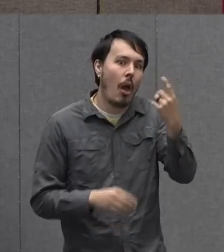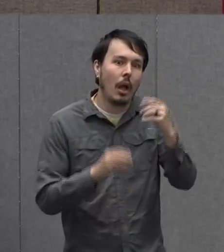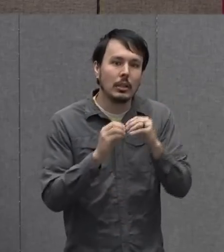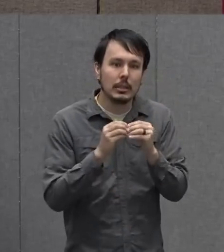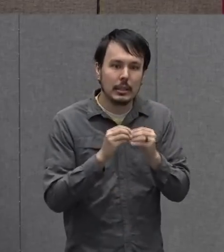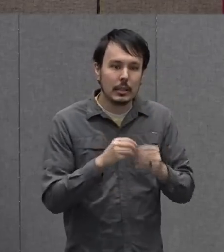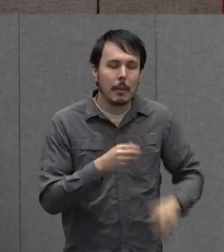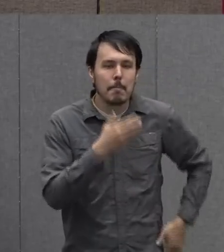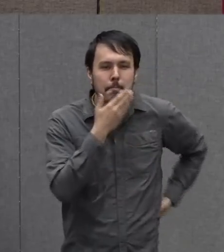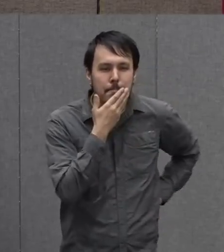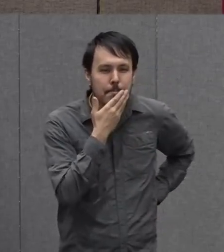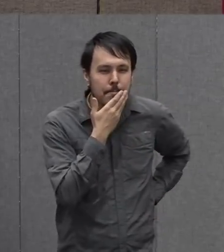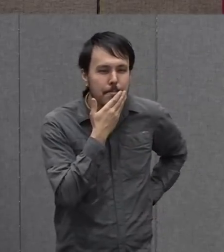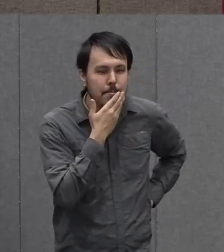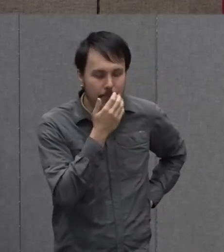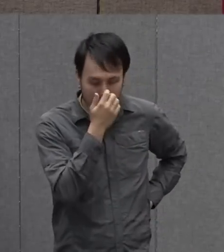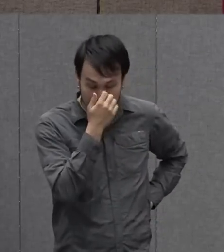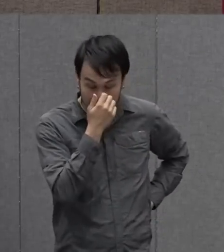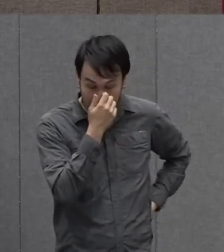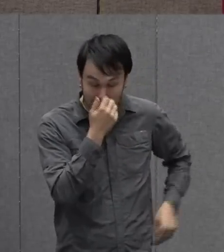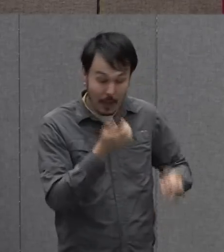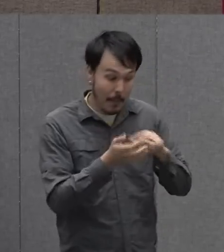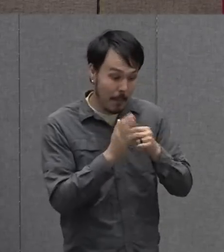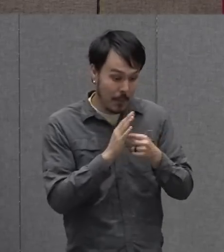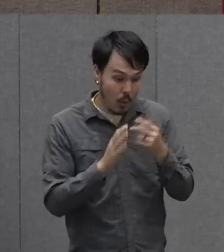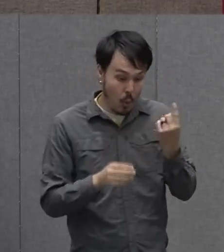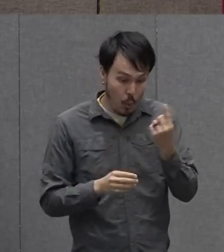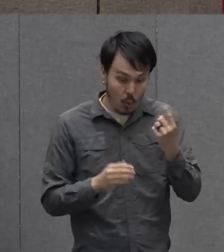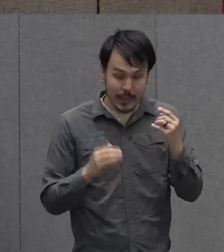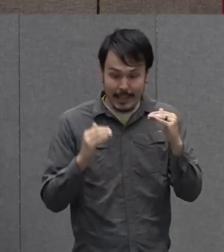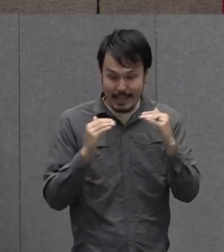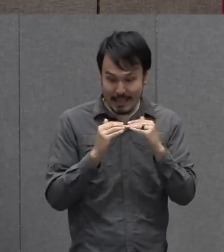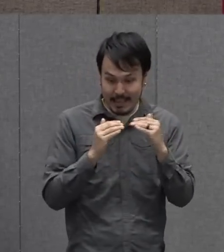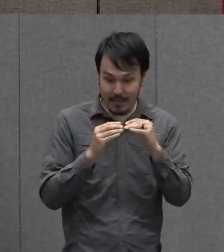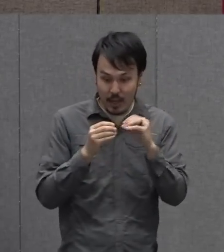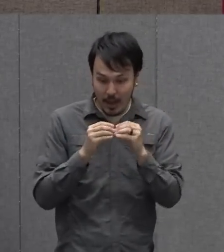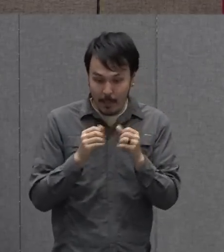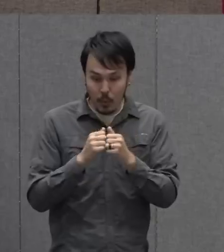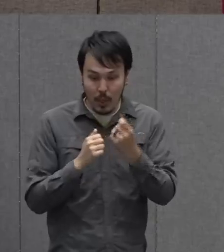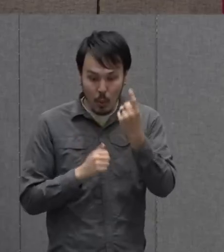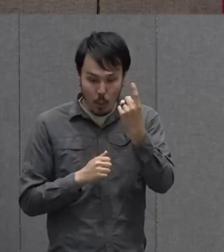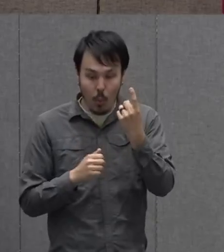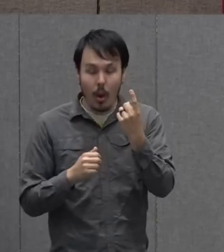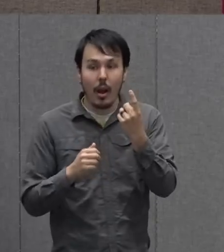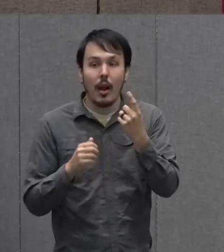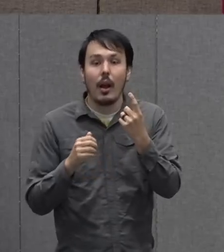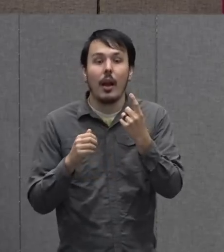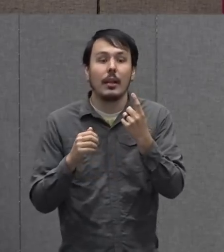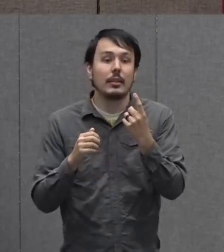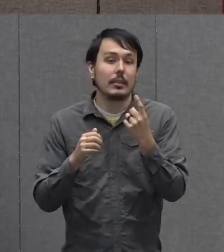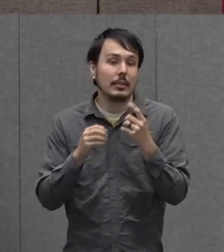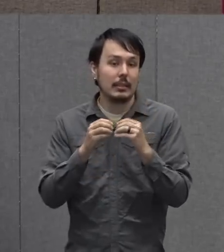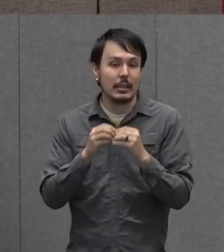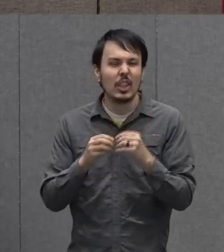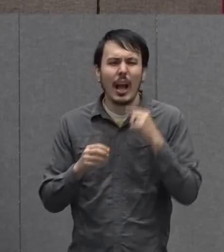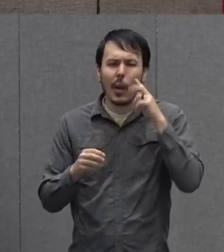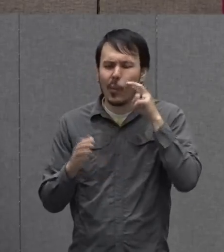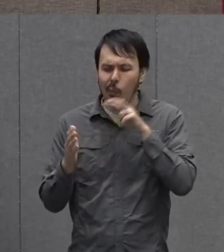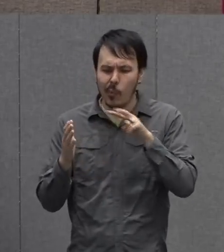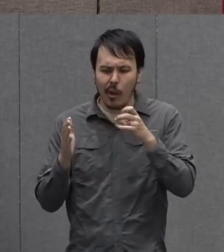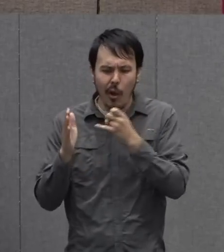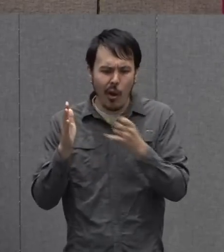Oh, so it can only be an even number with 1 digit. I will double underline